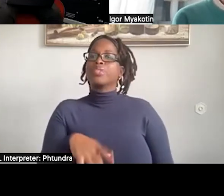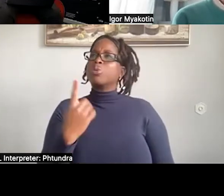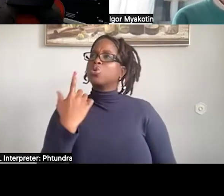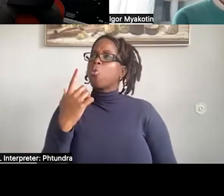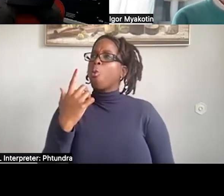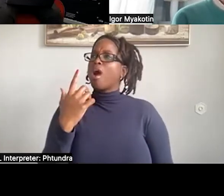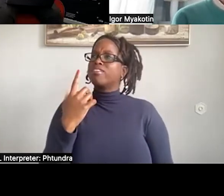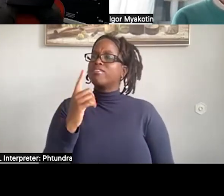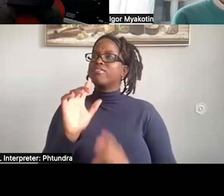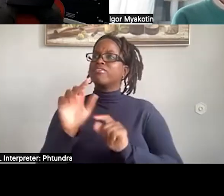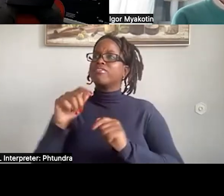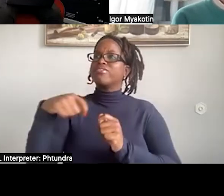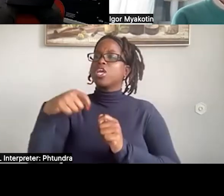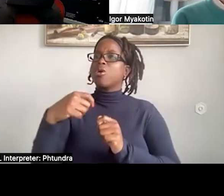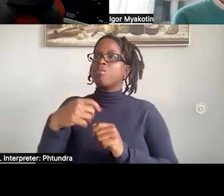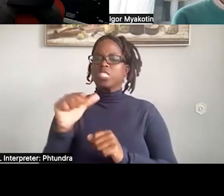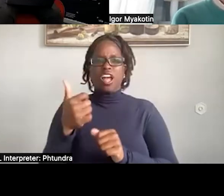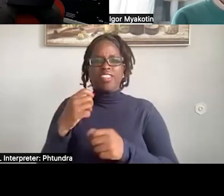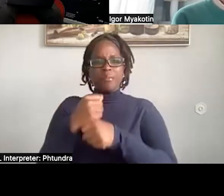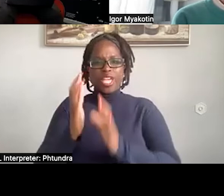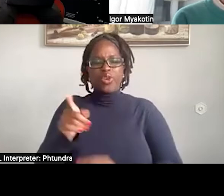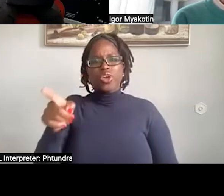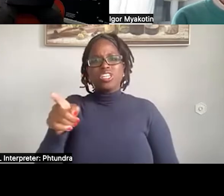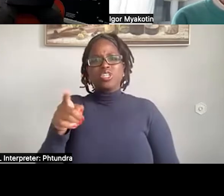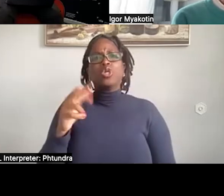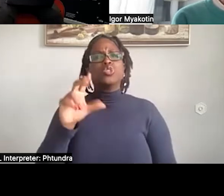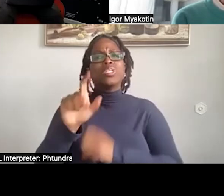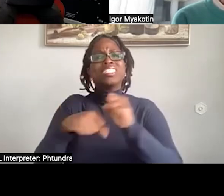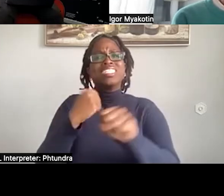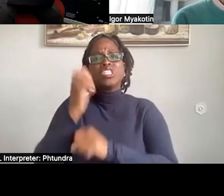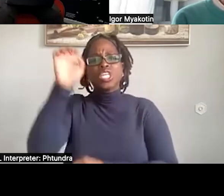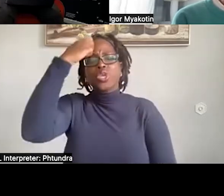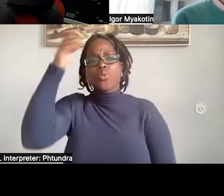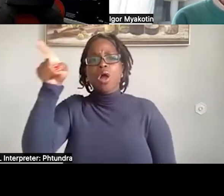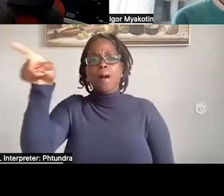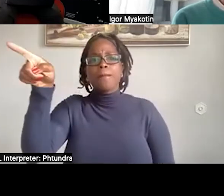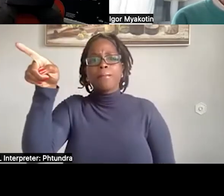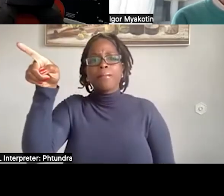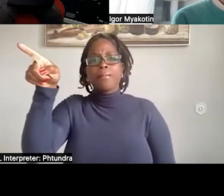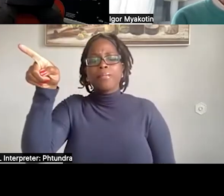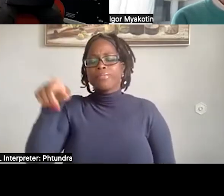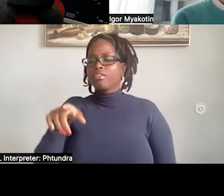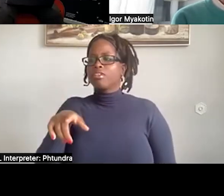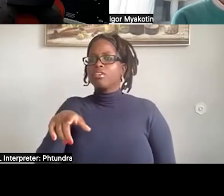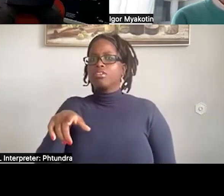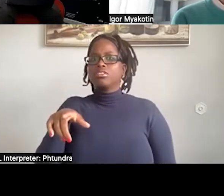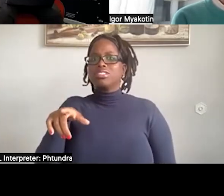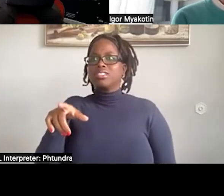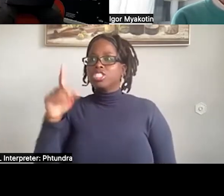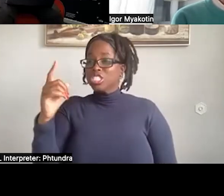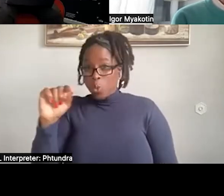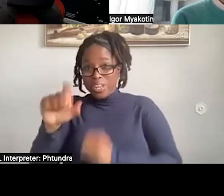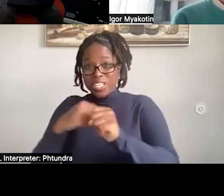Whisper. She spent 20 years in Europe, and some way she continued to make films about Cuba. Her